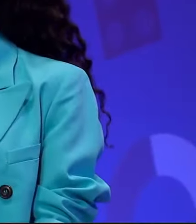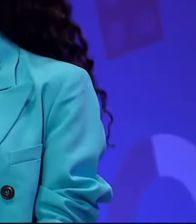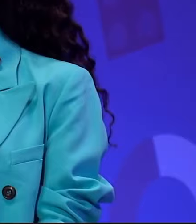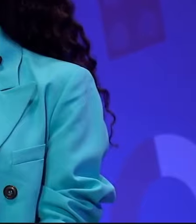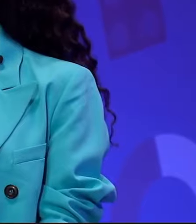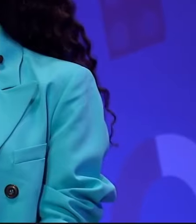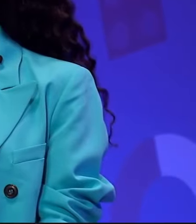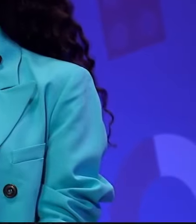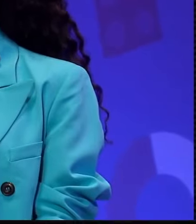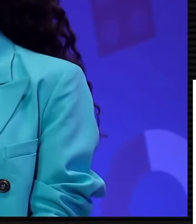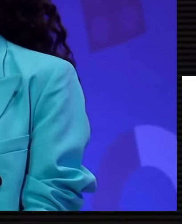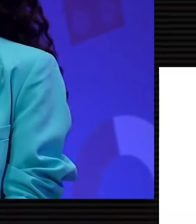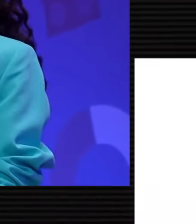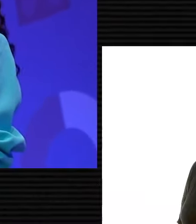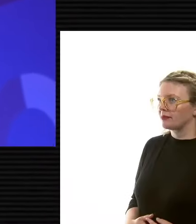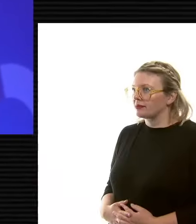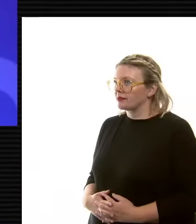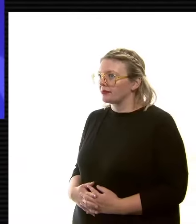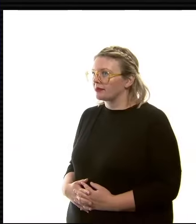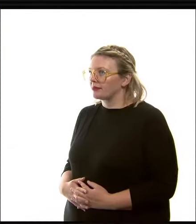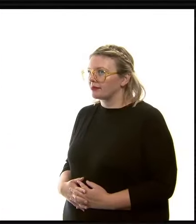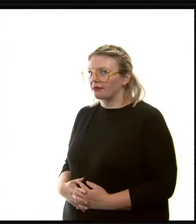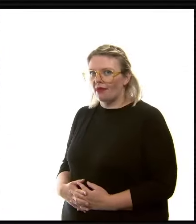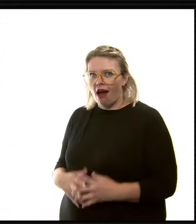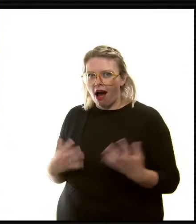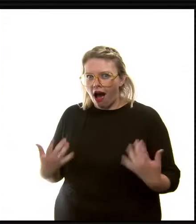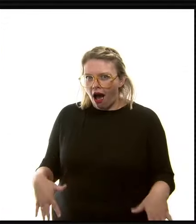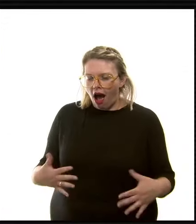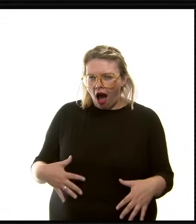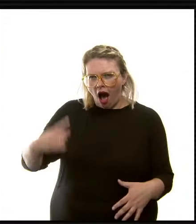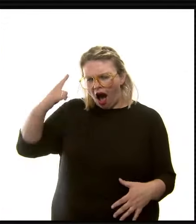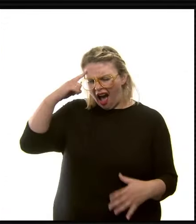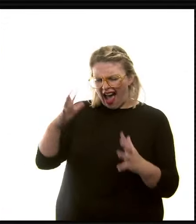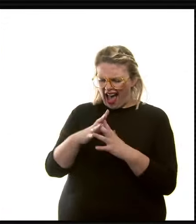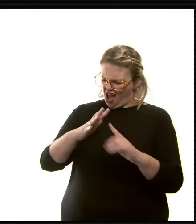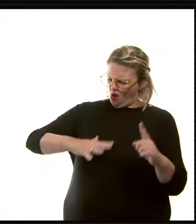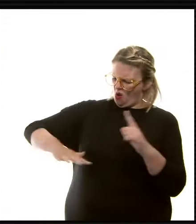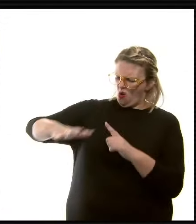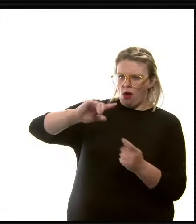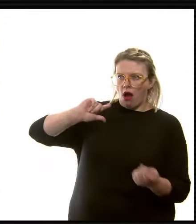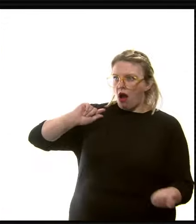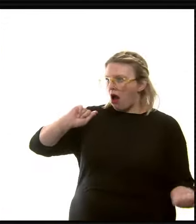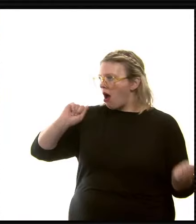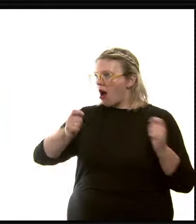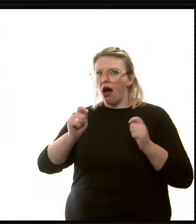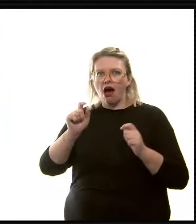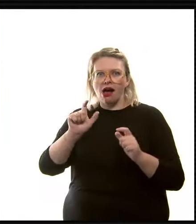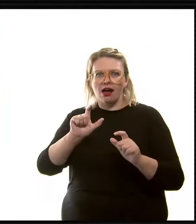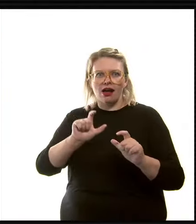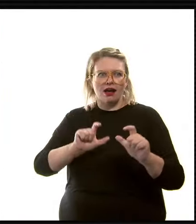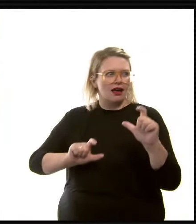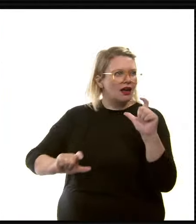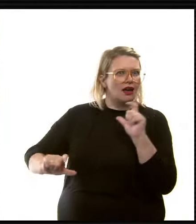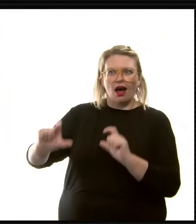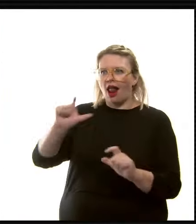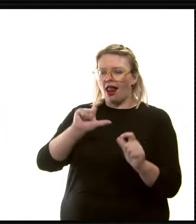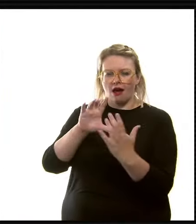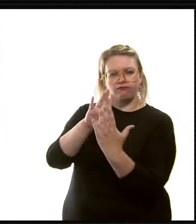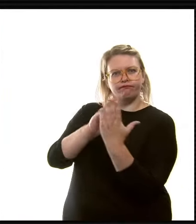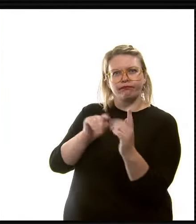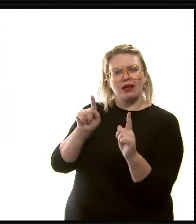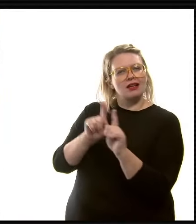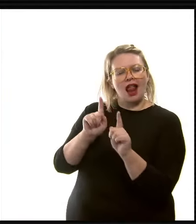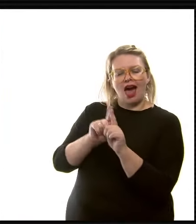All right, Vic, wouldn't it be amazing if there was some way to turn this vividly colored room in Denmark into some, I